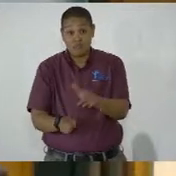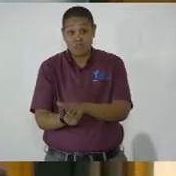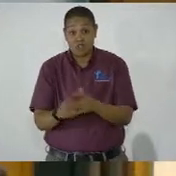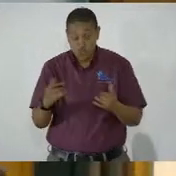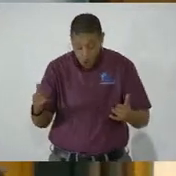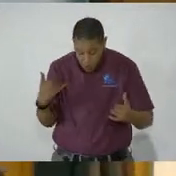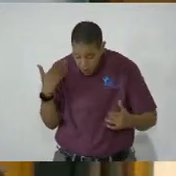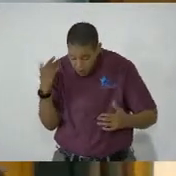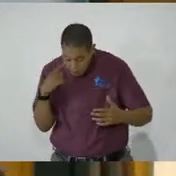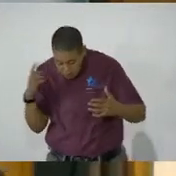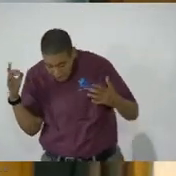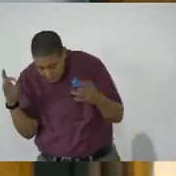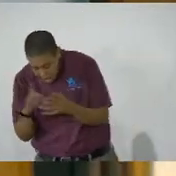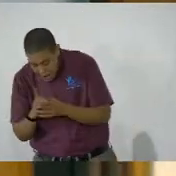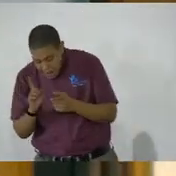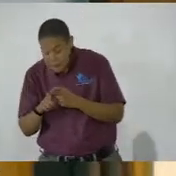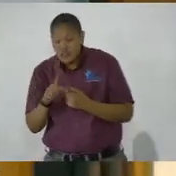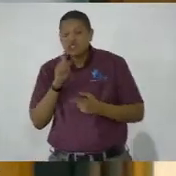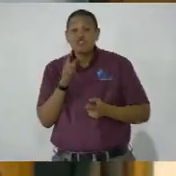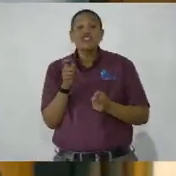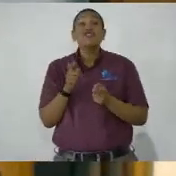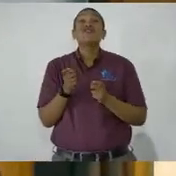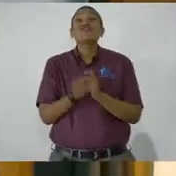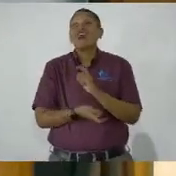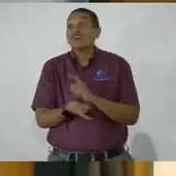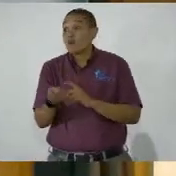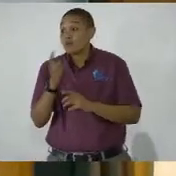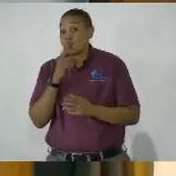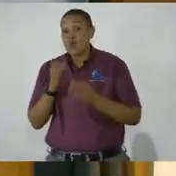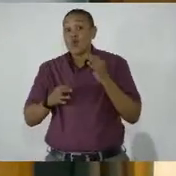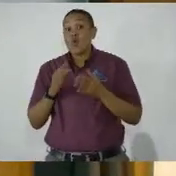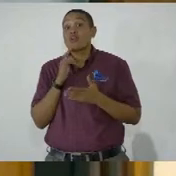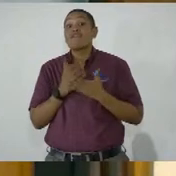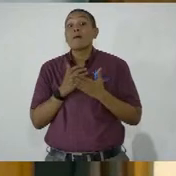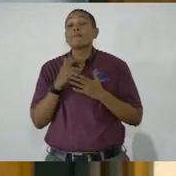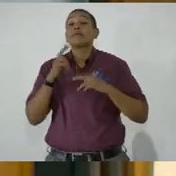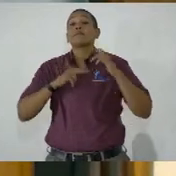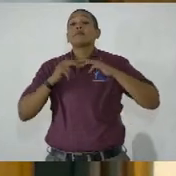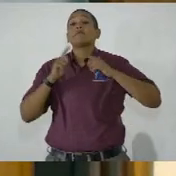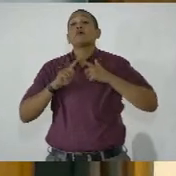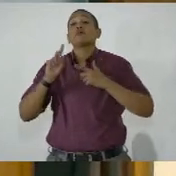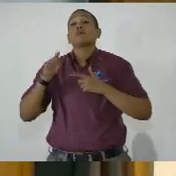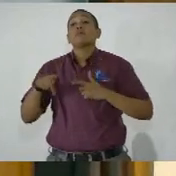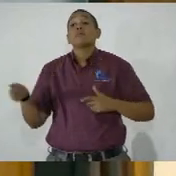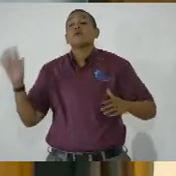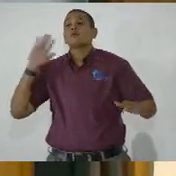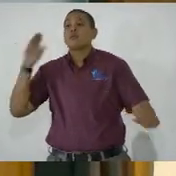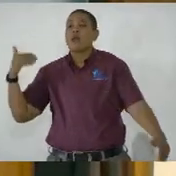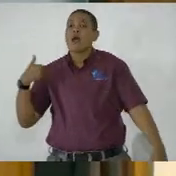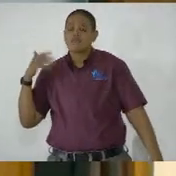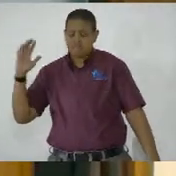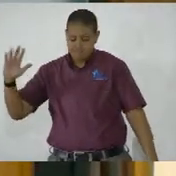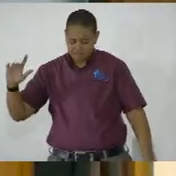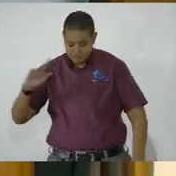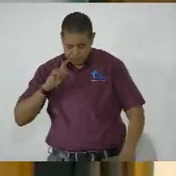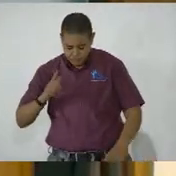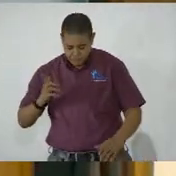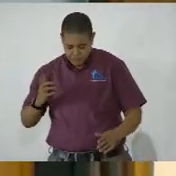connected and the transformer so that the Court of Appeal building and the DPP will have